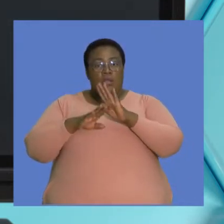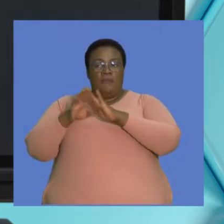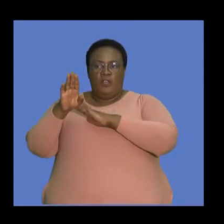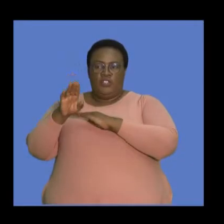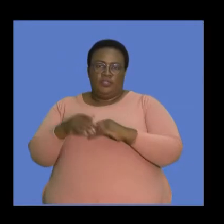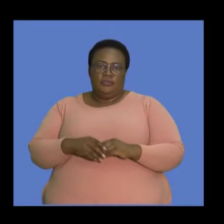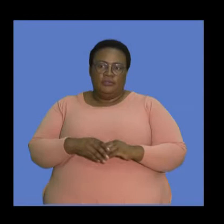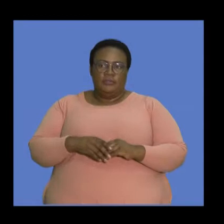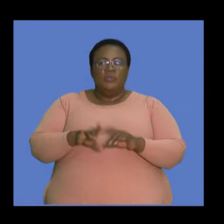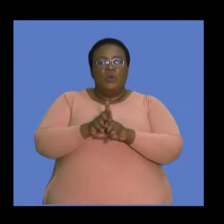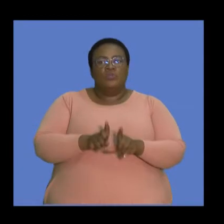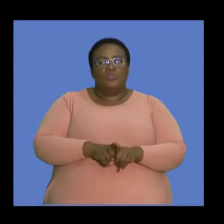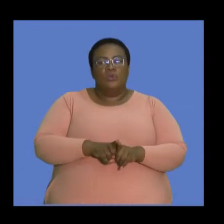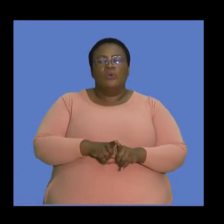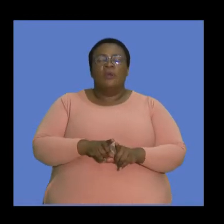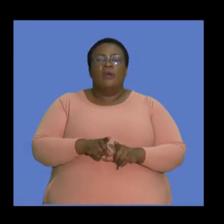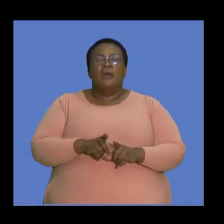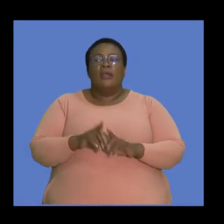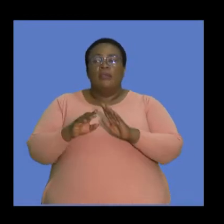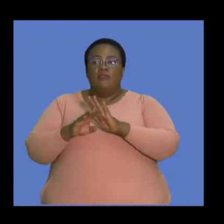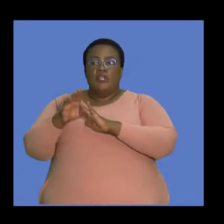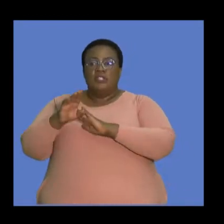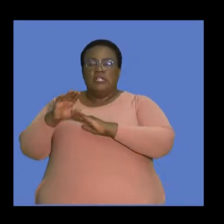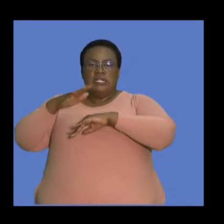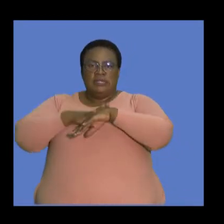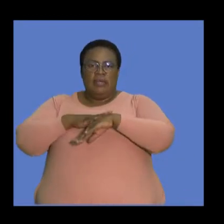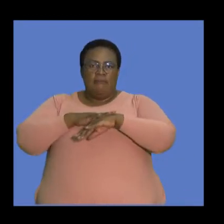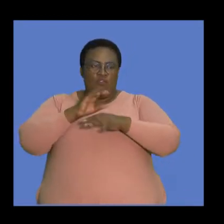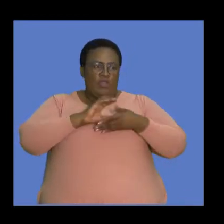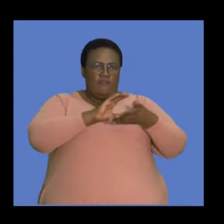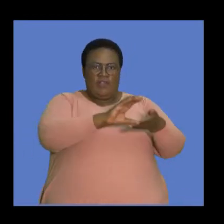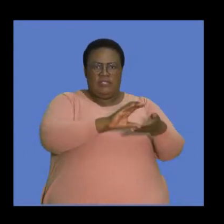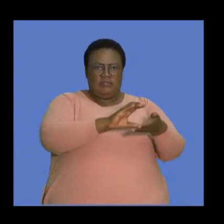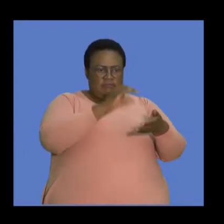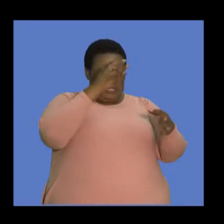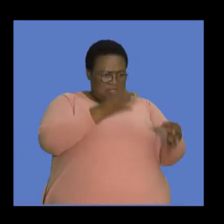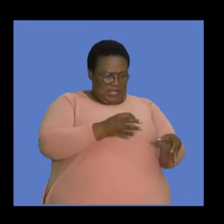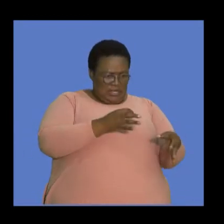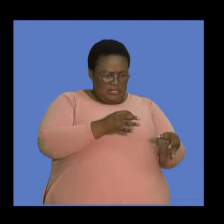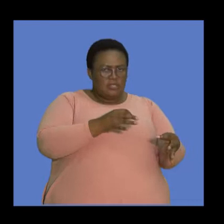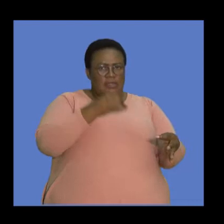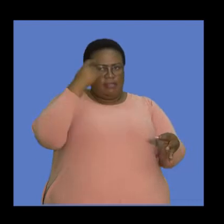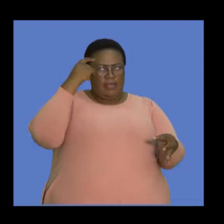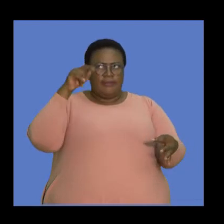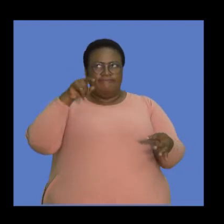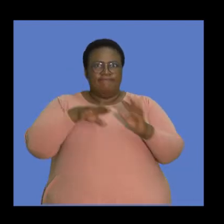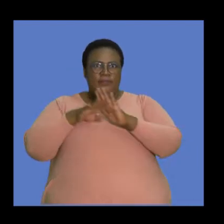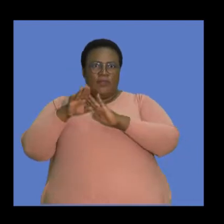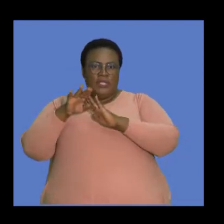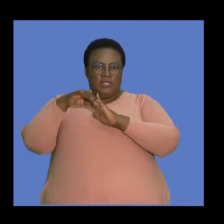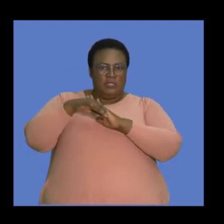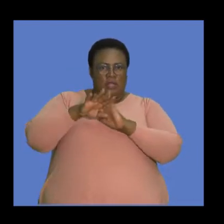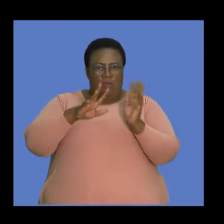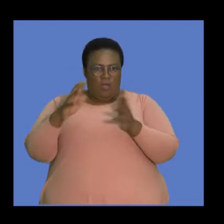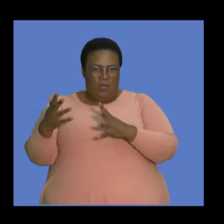inflation. Also, you must consider inflation when making investment decisions. This